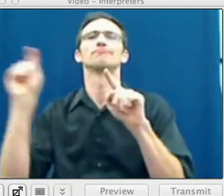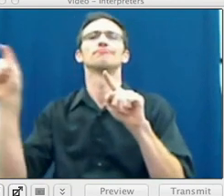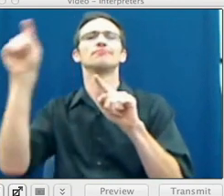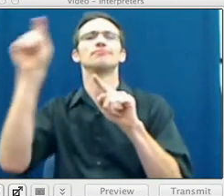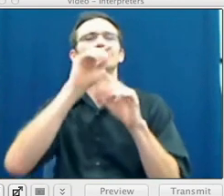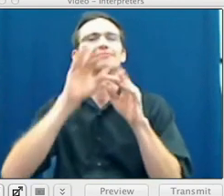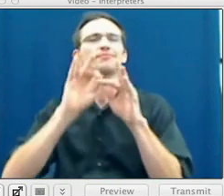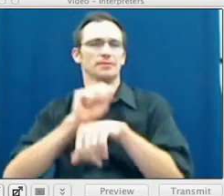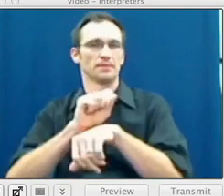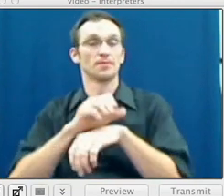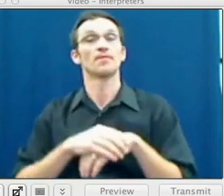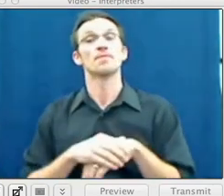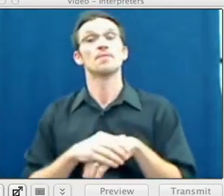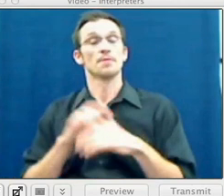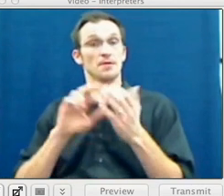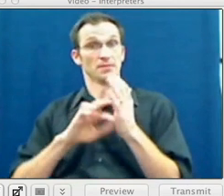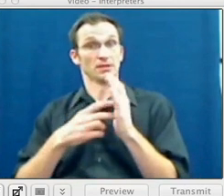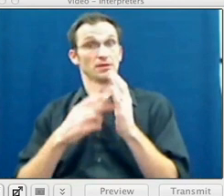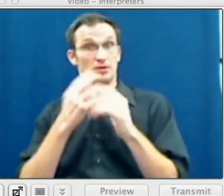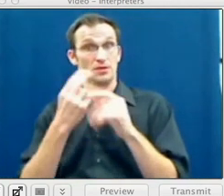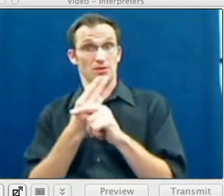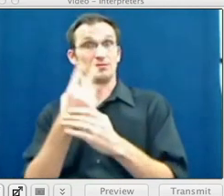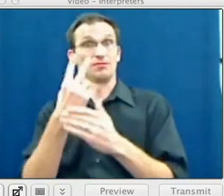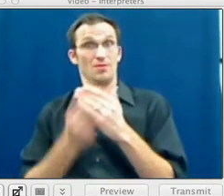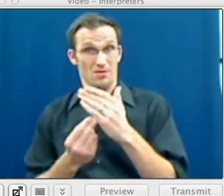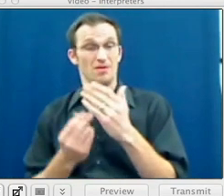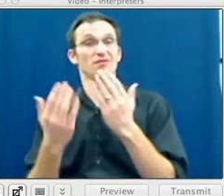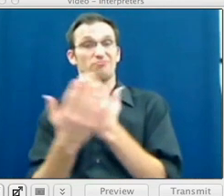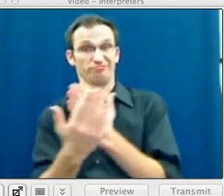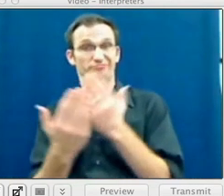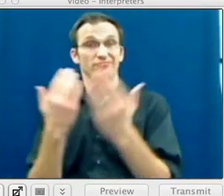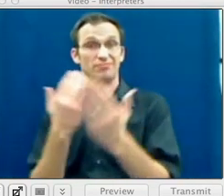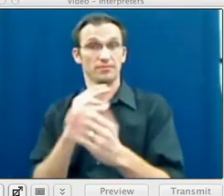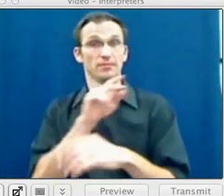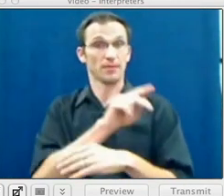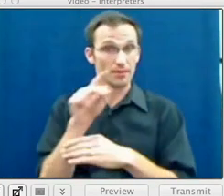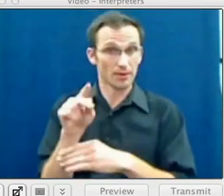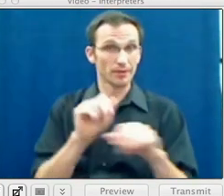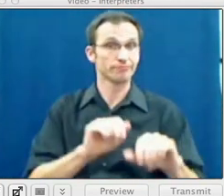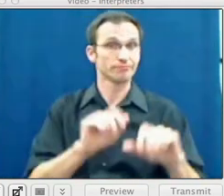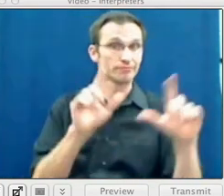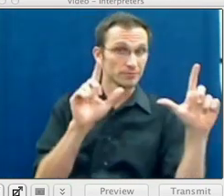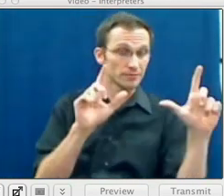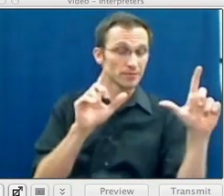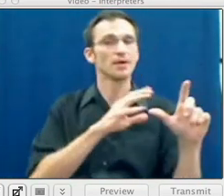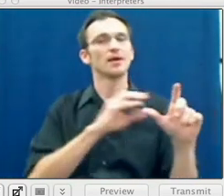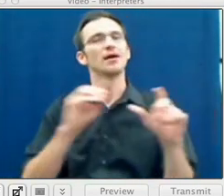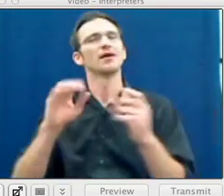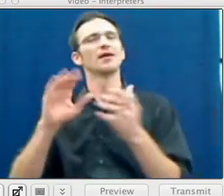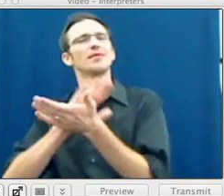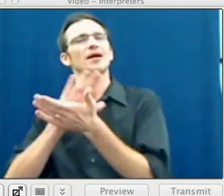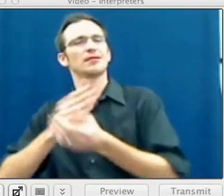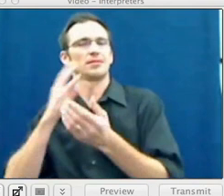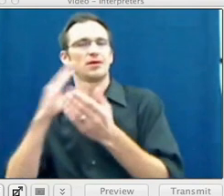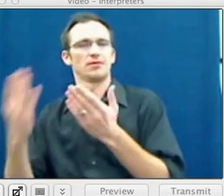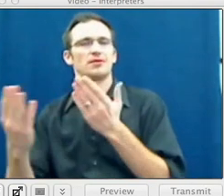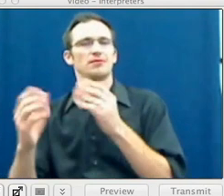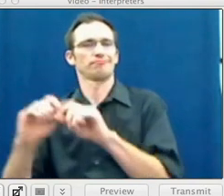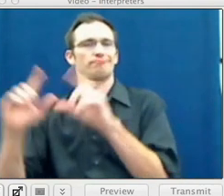So I'll be toggling back and forth between the PowerPoint as well as the packet.